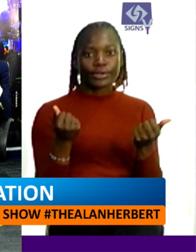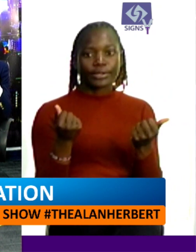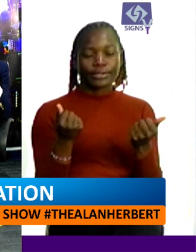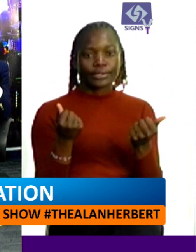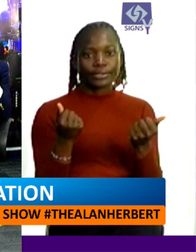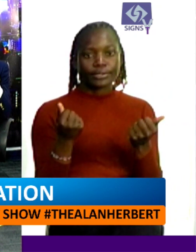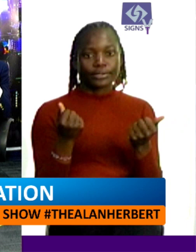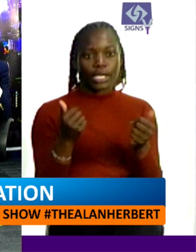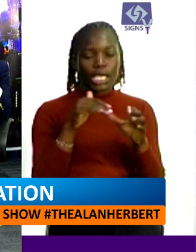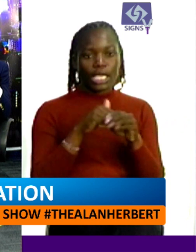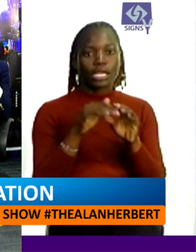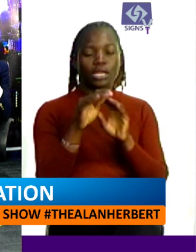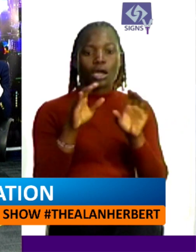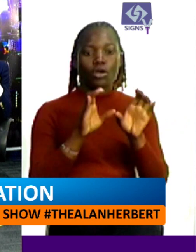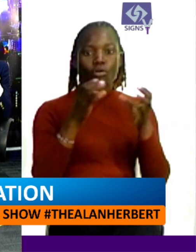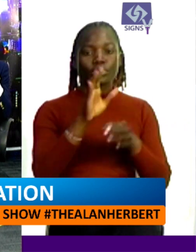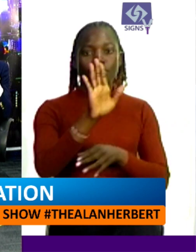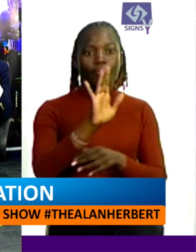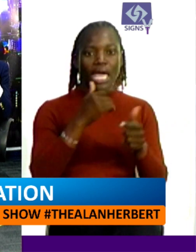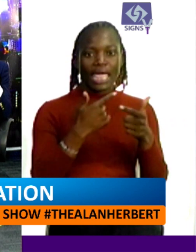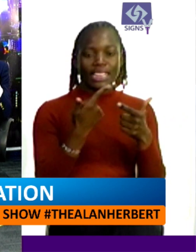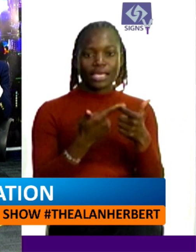your community, then